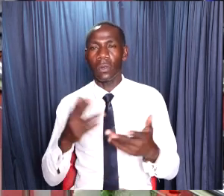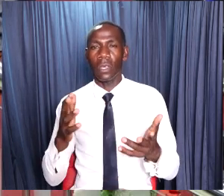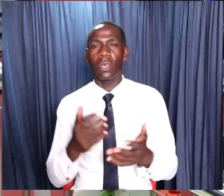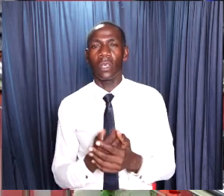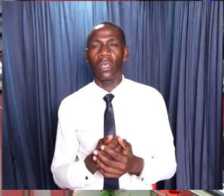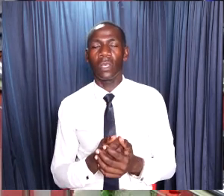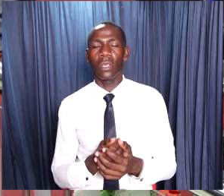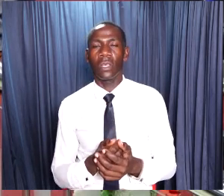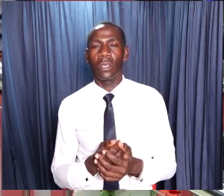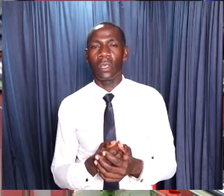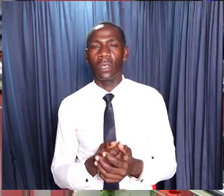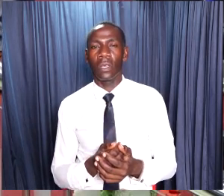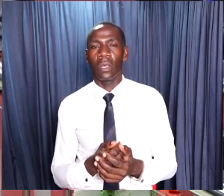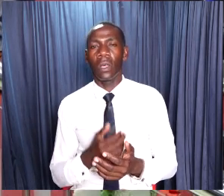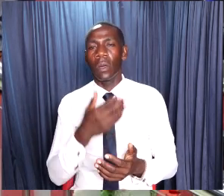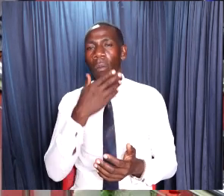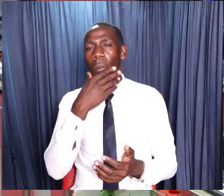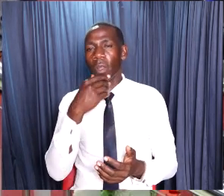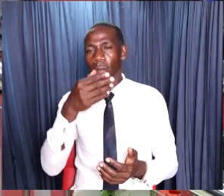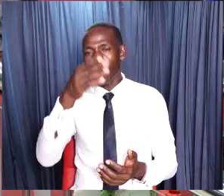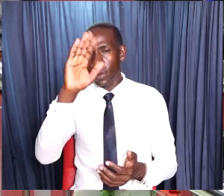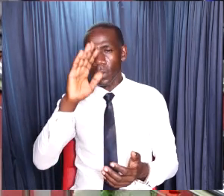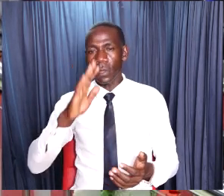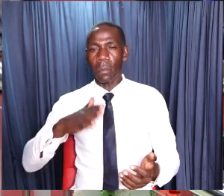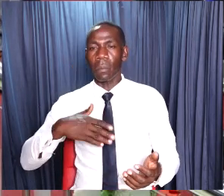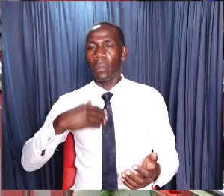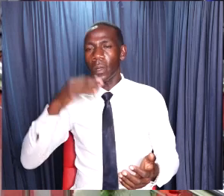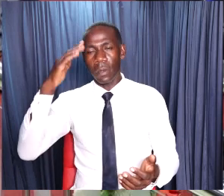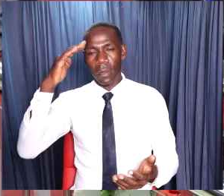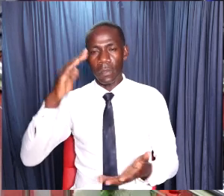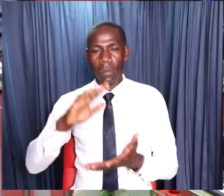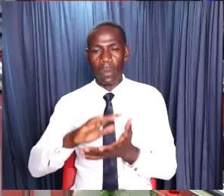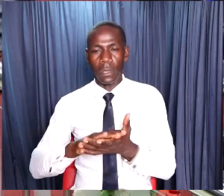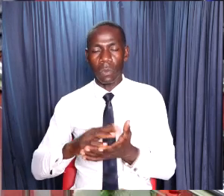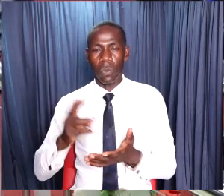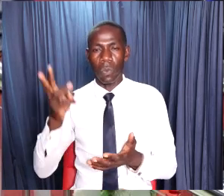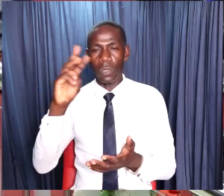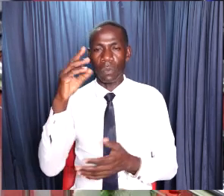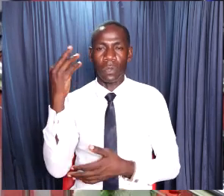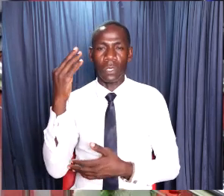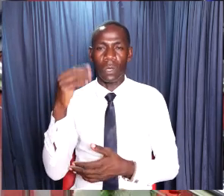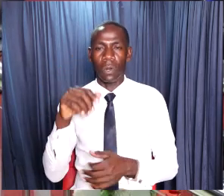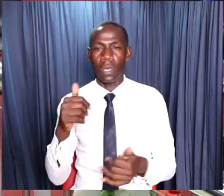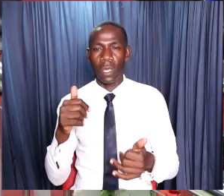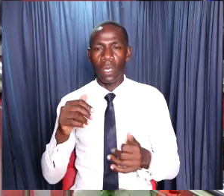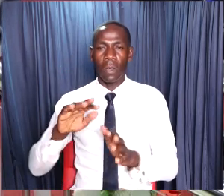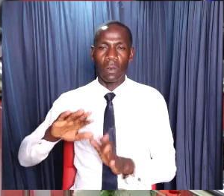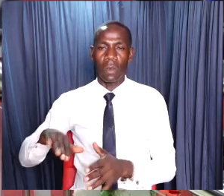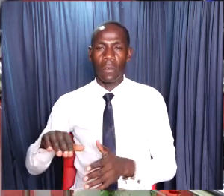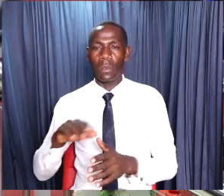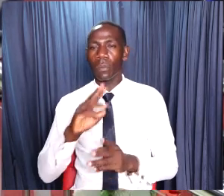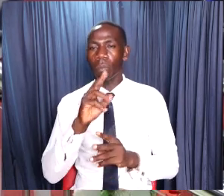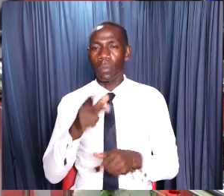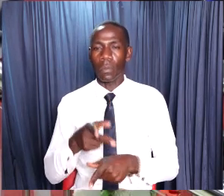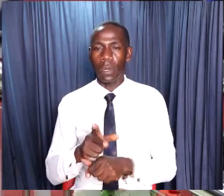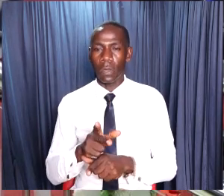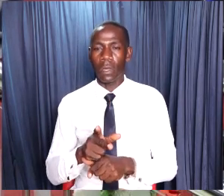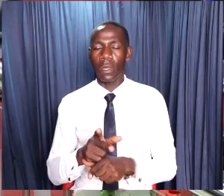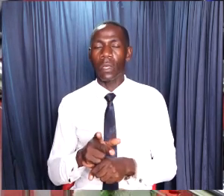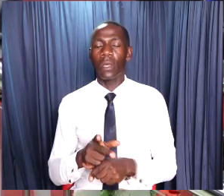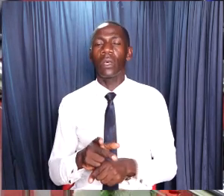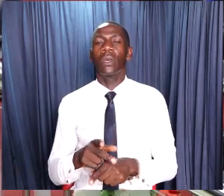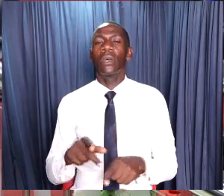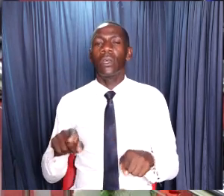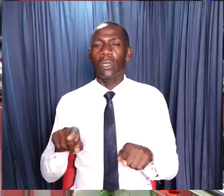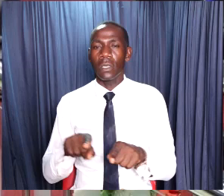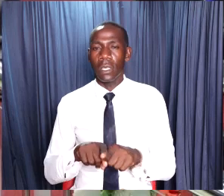Hallelujah. Hallelujah. Tu wa Mungu mume wangu wajua alikuwa pastor. You know my husband was a preacher, okay? Ameacha madeni. He has left debts. Na wewe nao